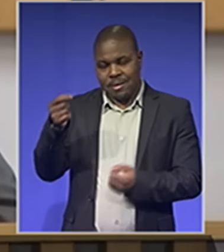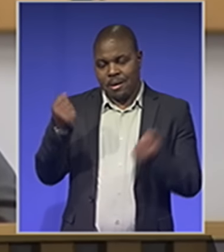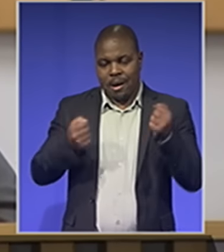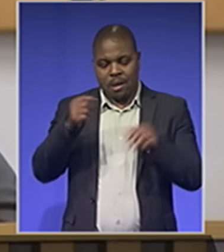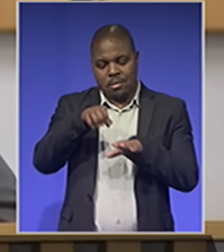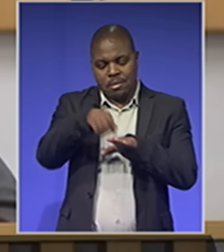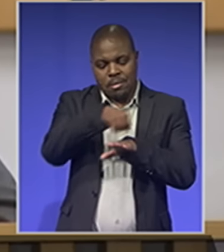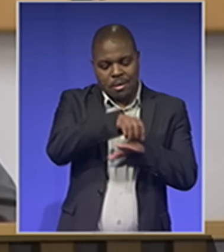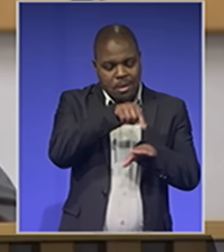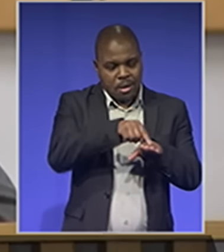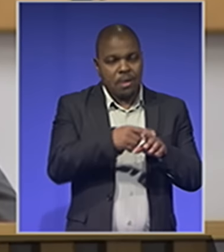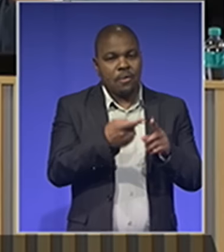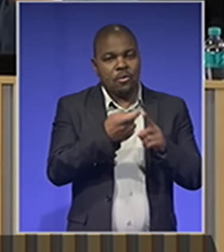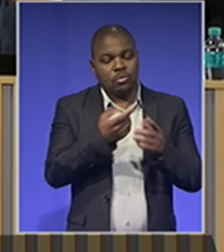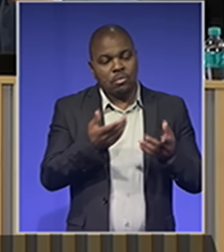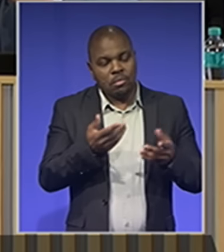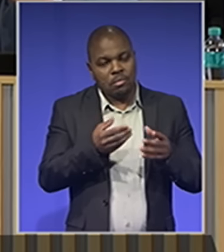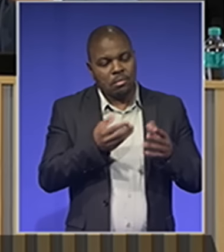ga Cat Matlala.